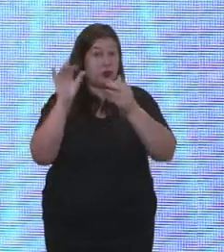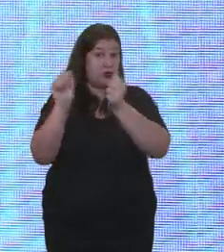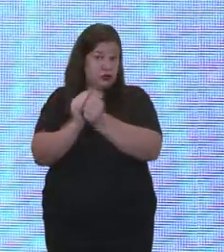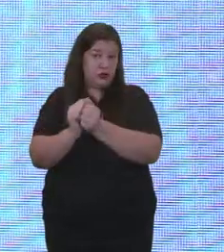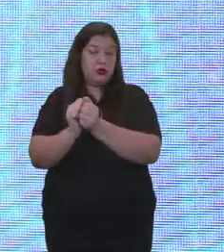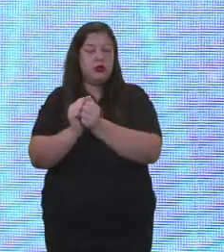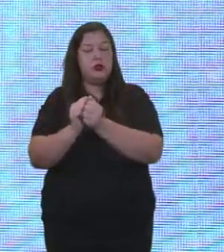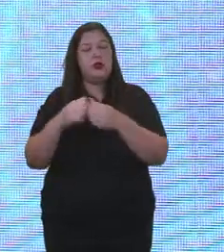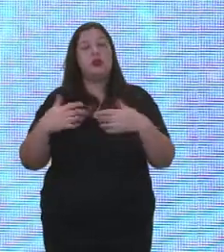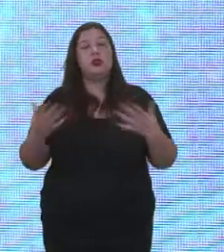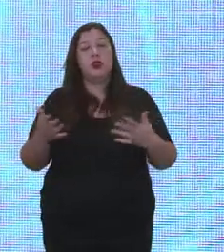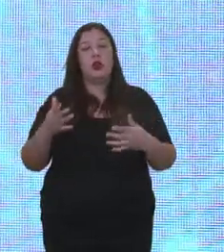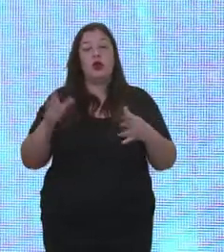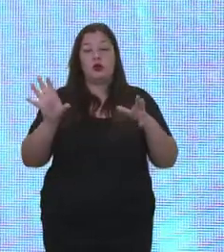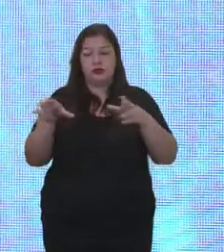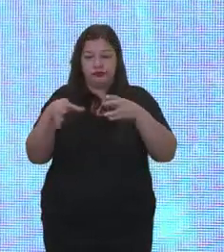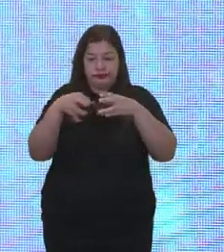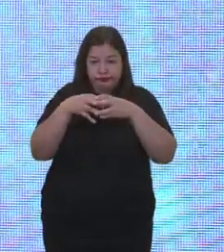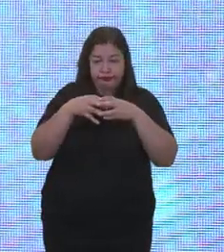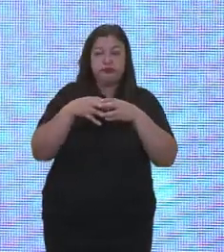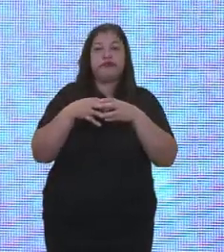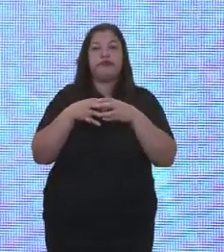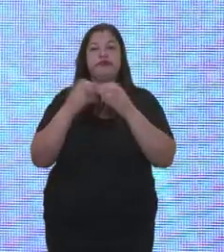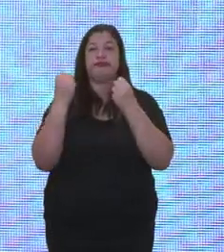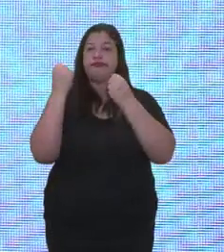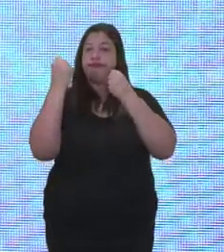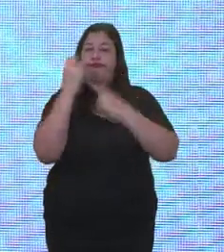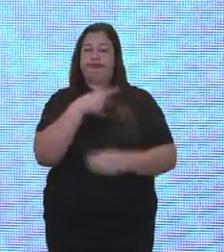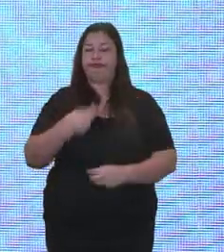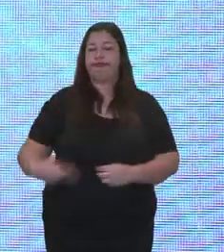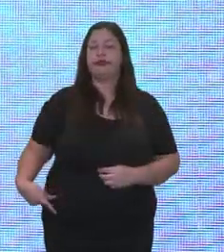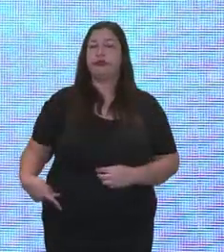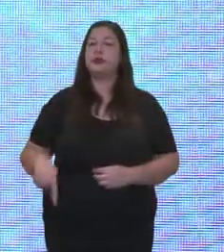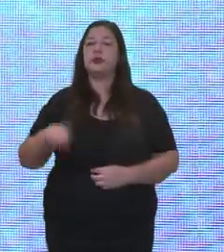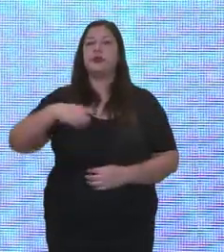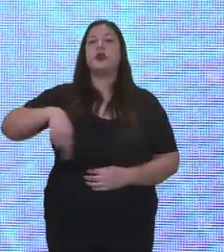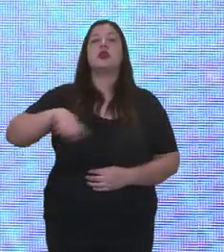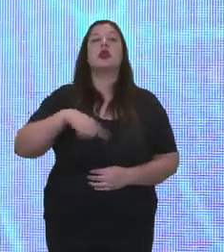Felix and so on. So excellent present.